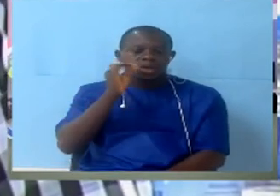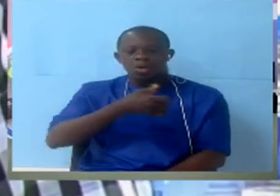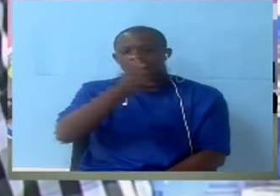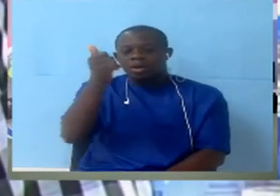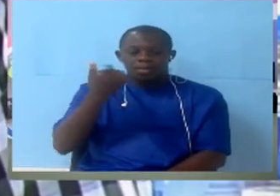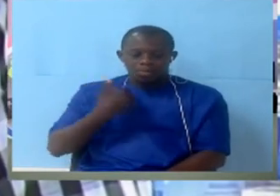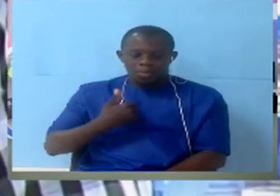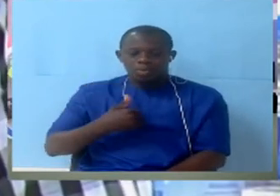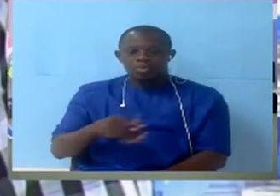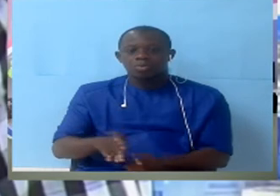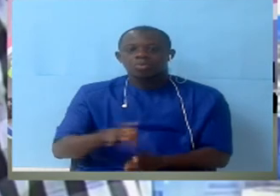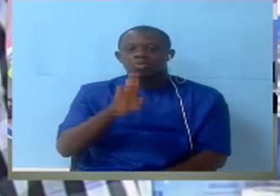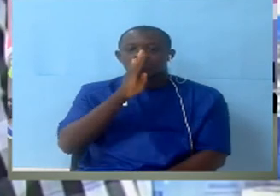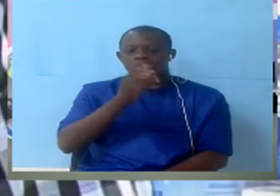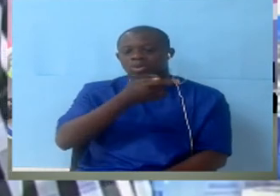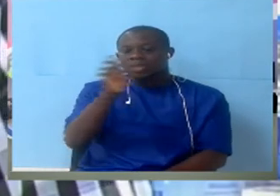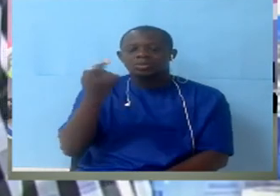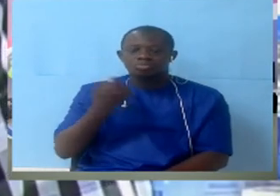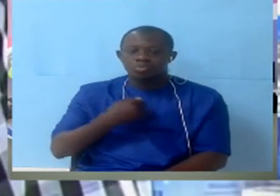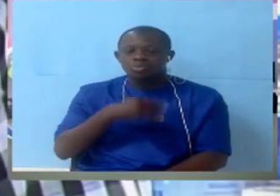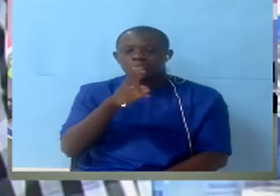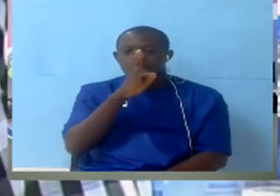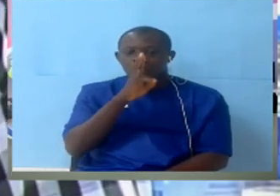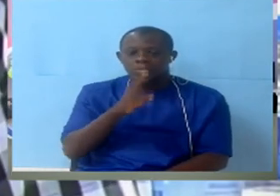Okay. Who are the bulldozers? Okay.